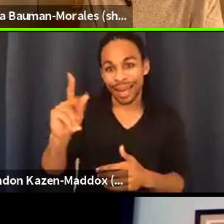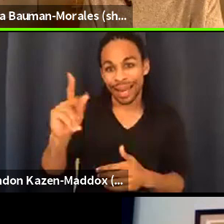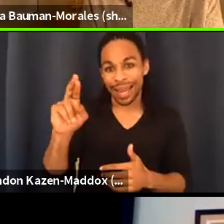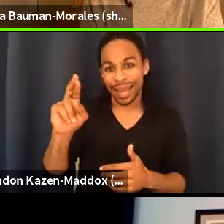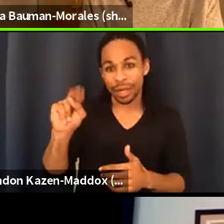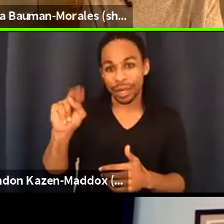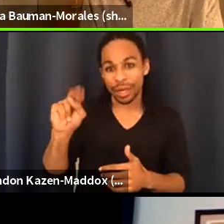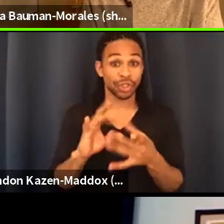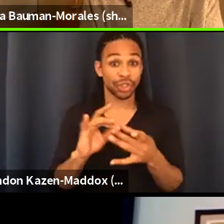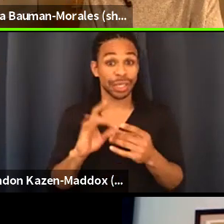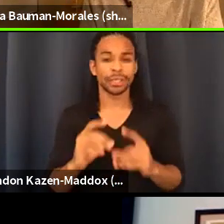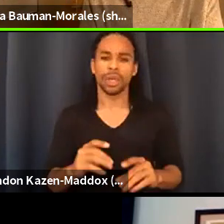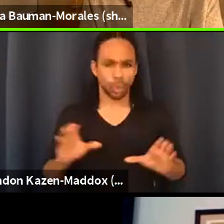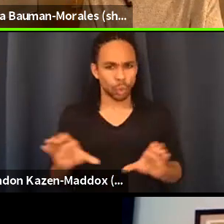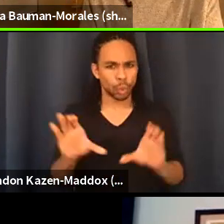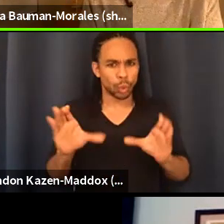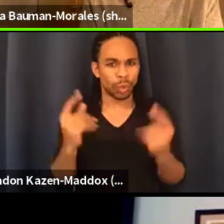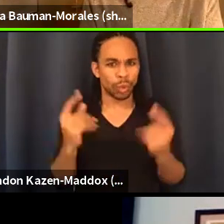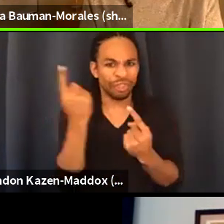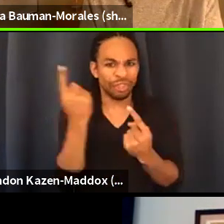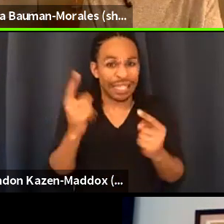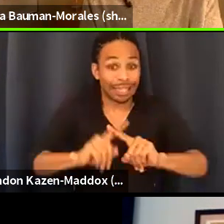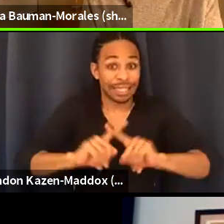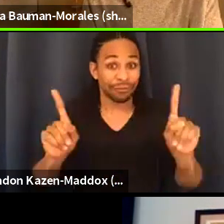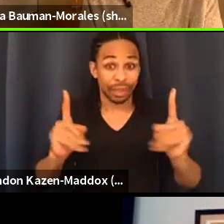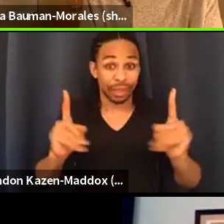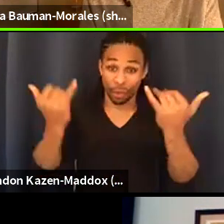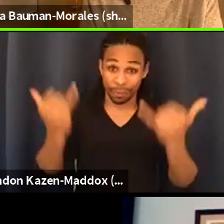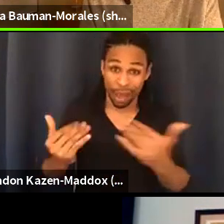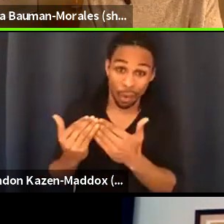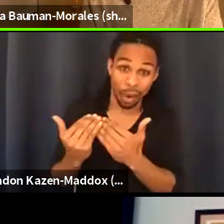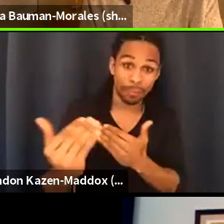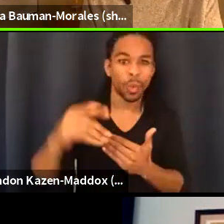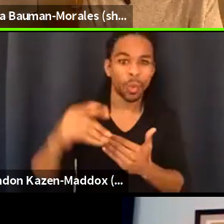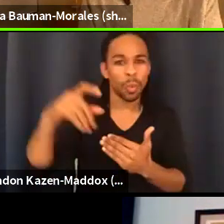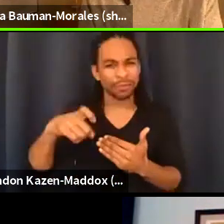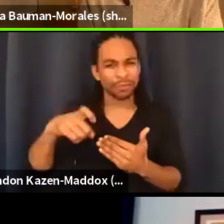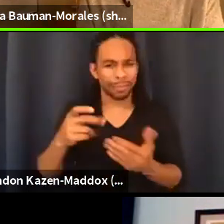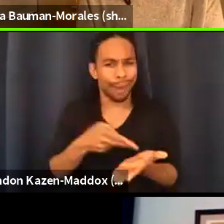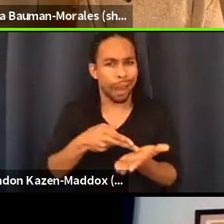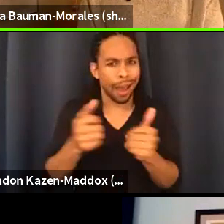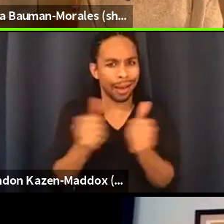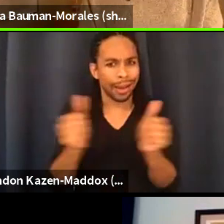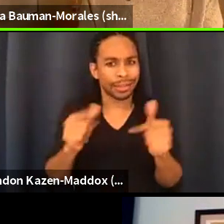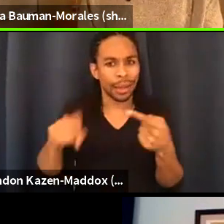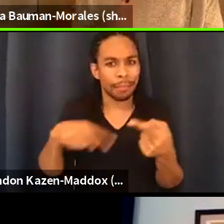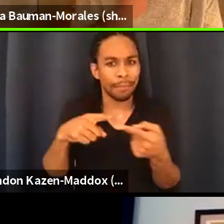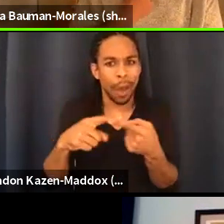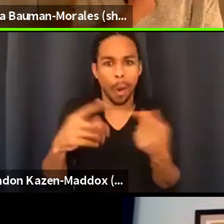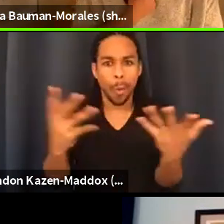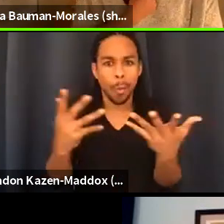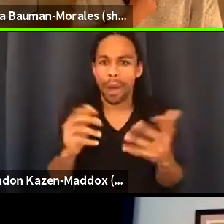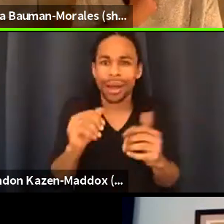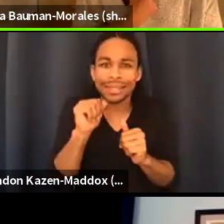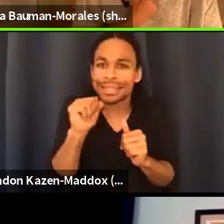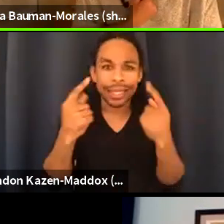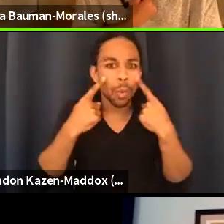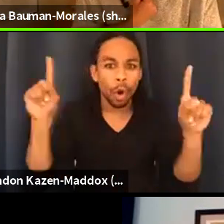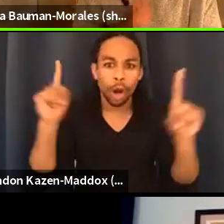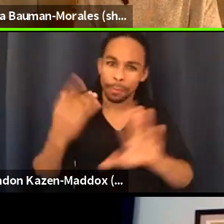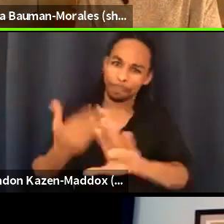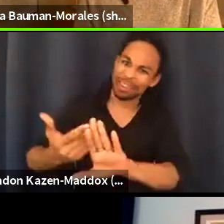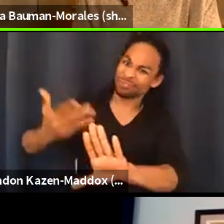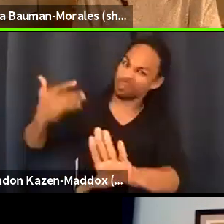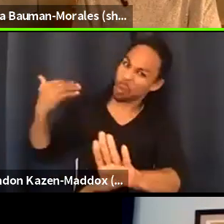forward, we have to be honest about what wasn't working before all this. That includes ways we were